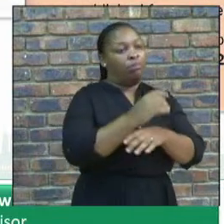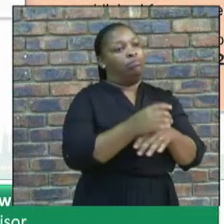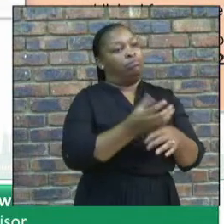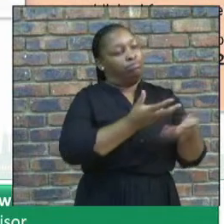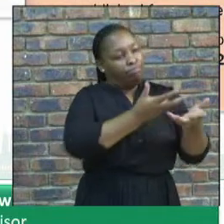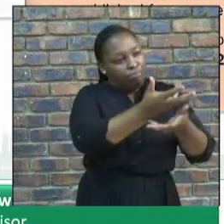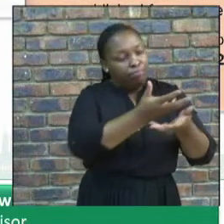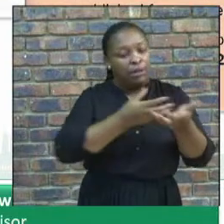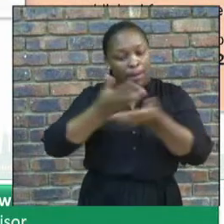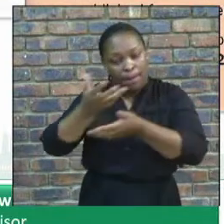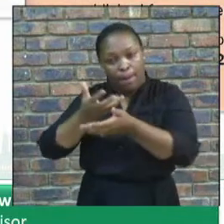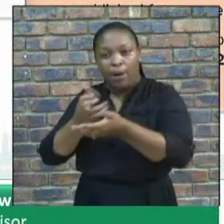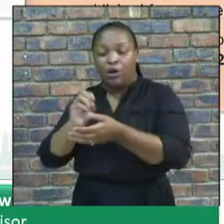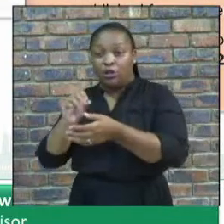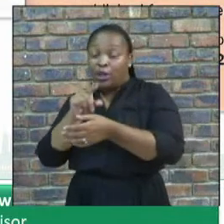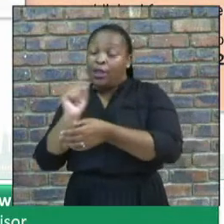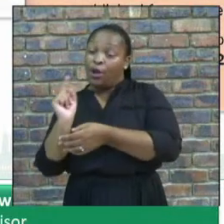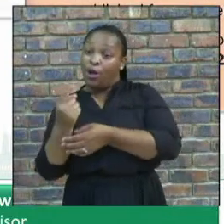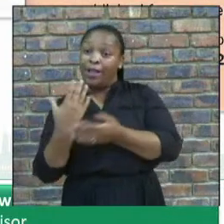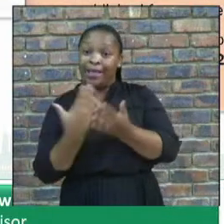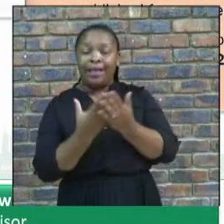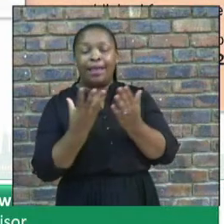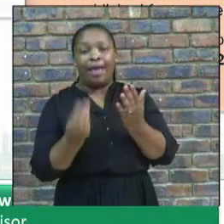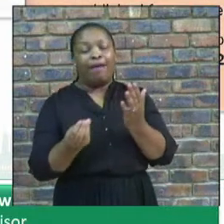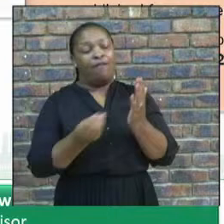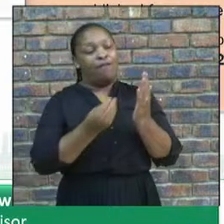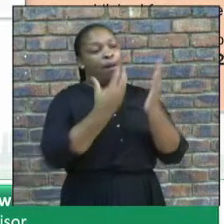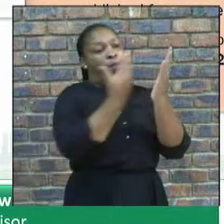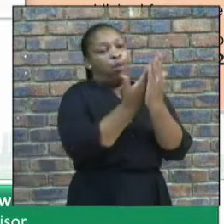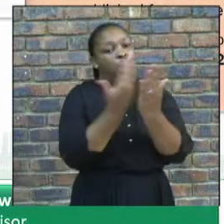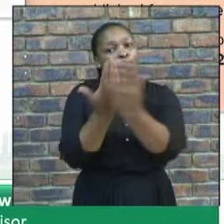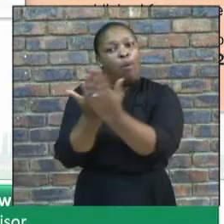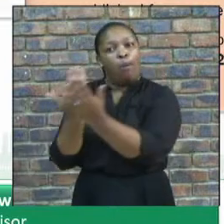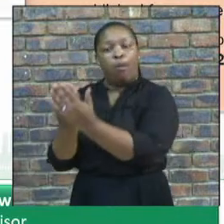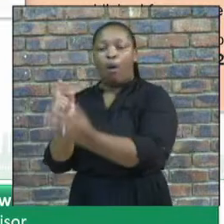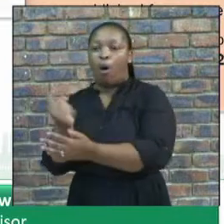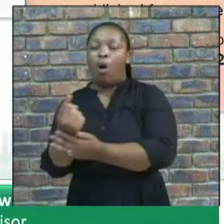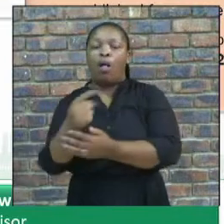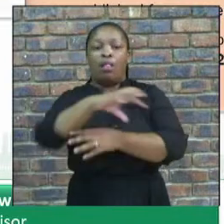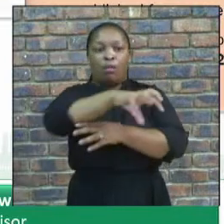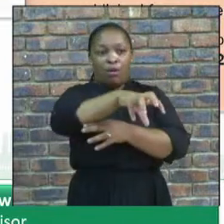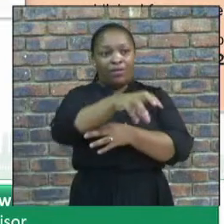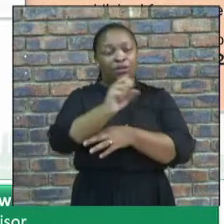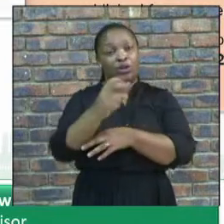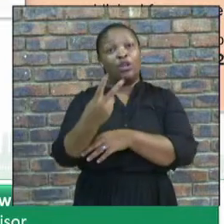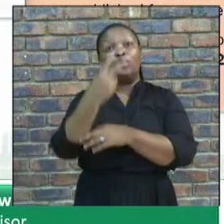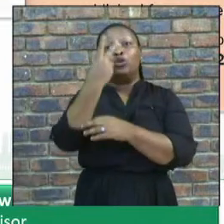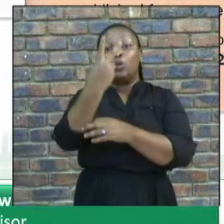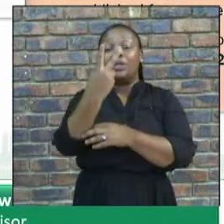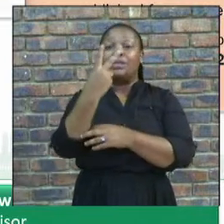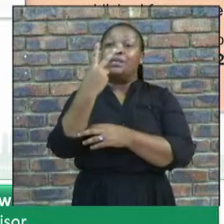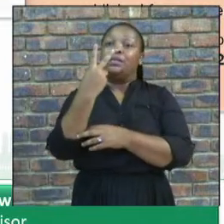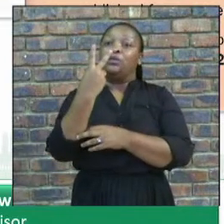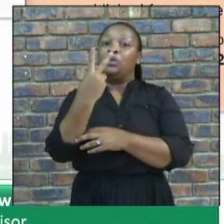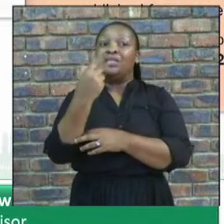order for them to get the written submission. And on the 26th of